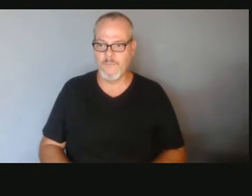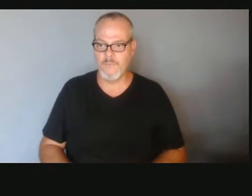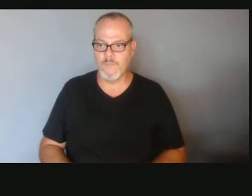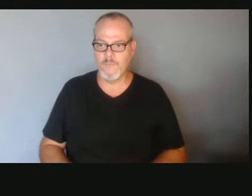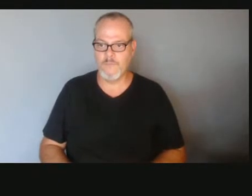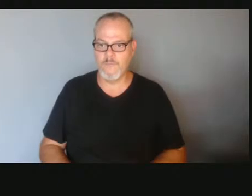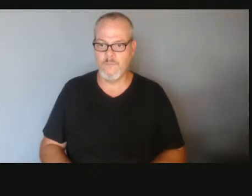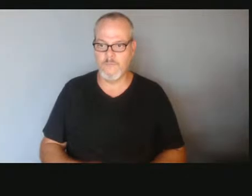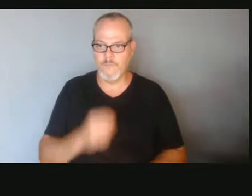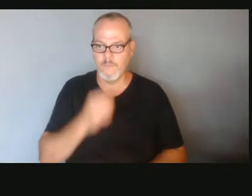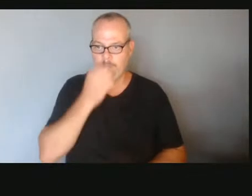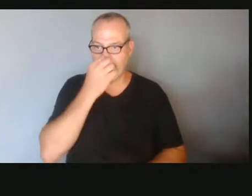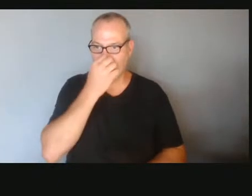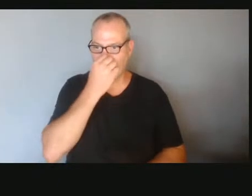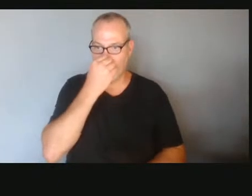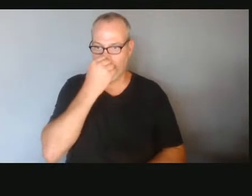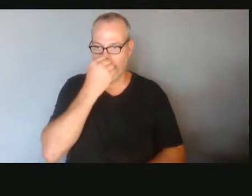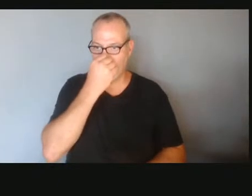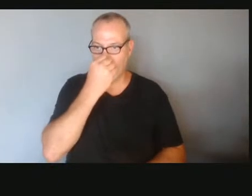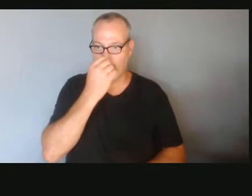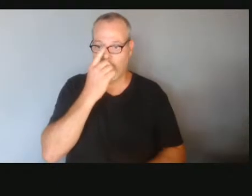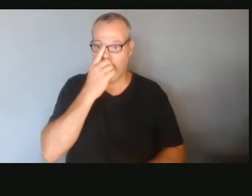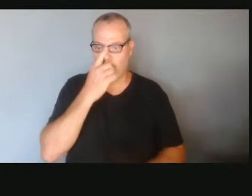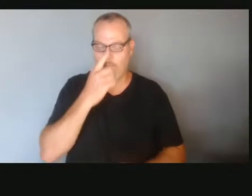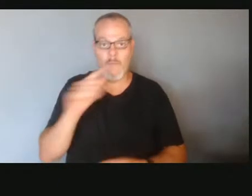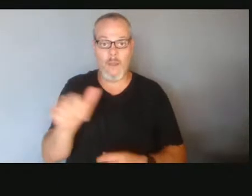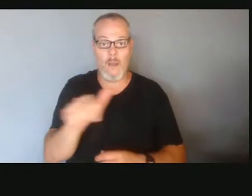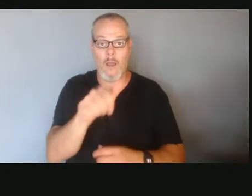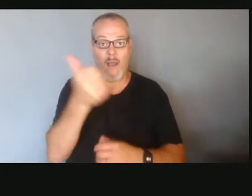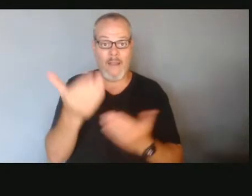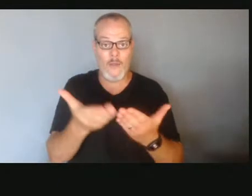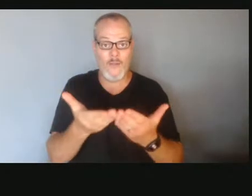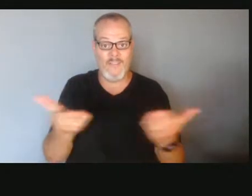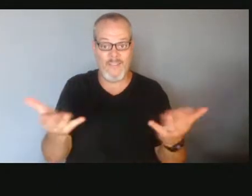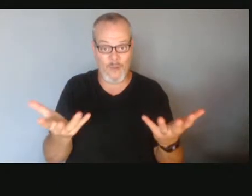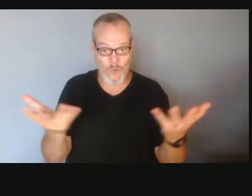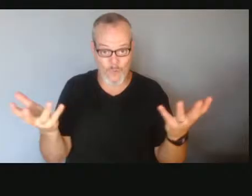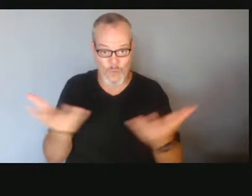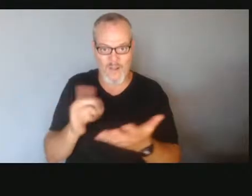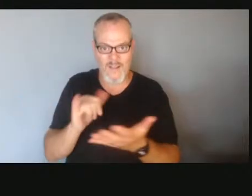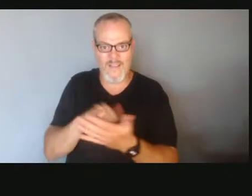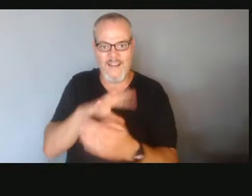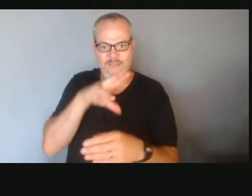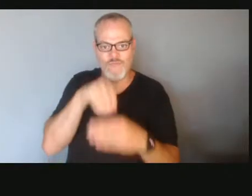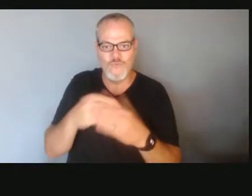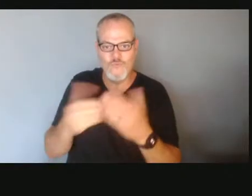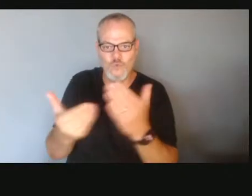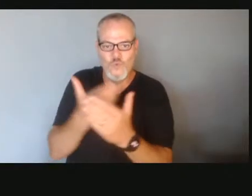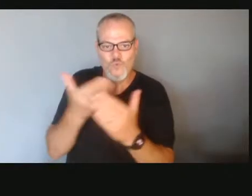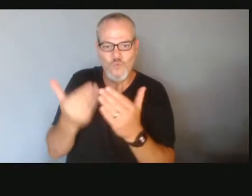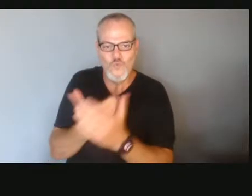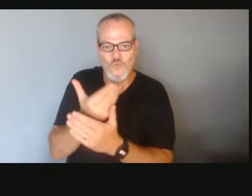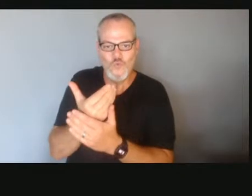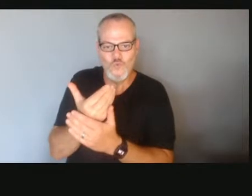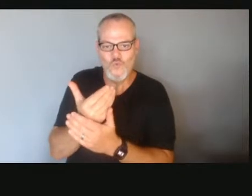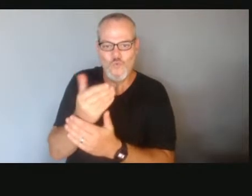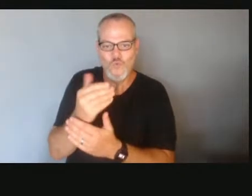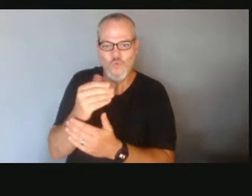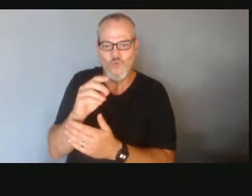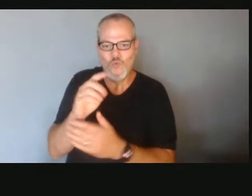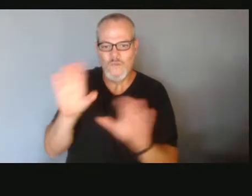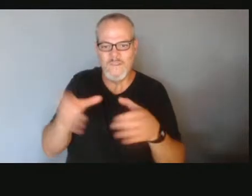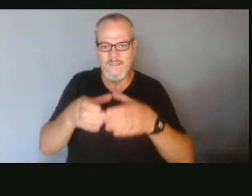here, another factor was the injection of a shallow dike, resulting in a new southern fissure vent at the onset of episode